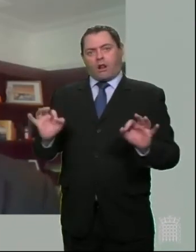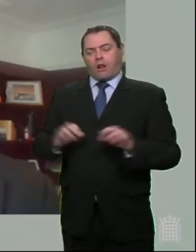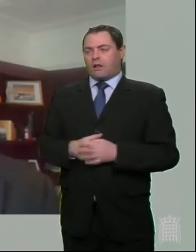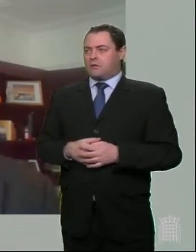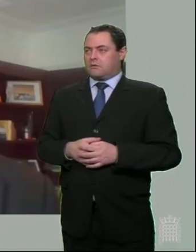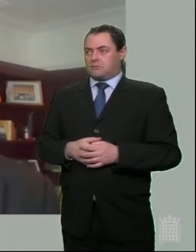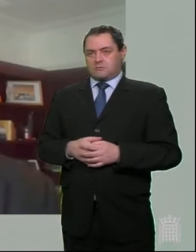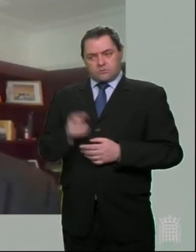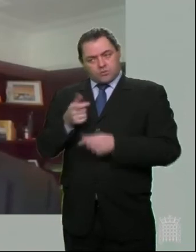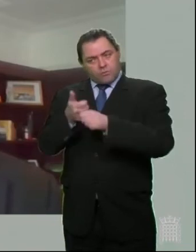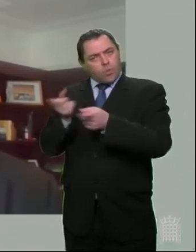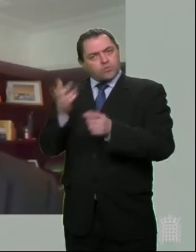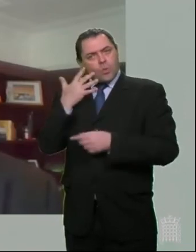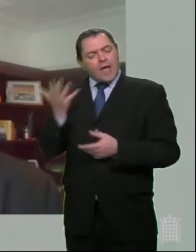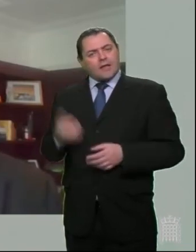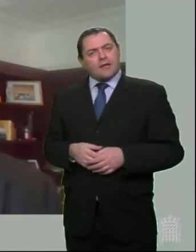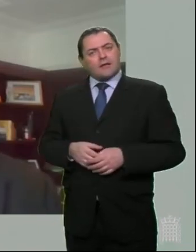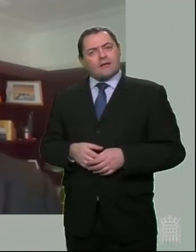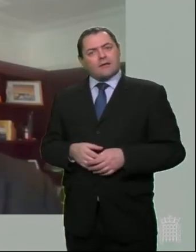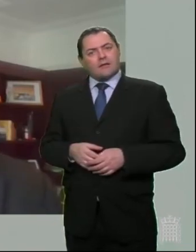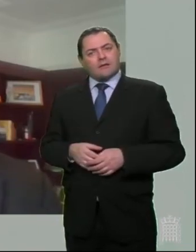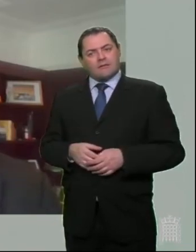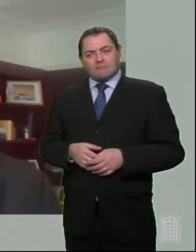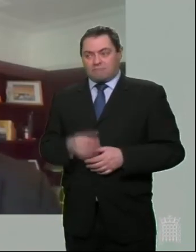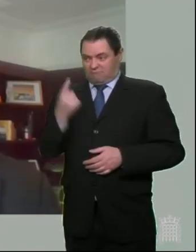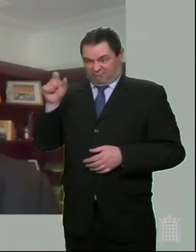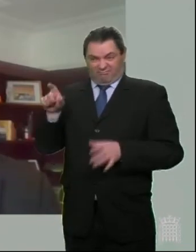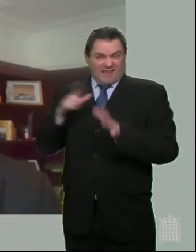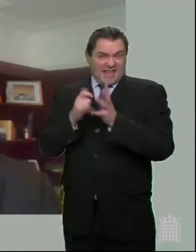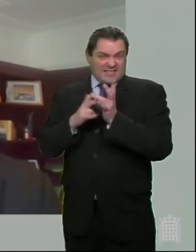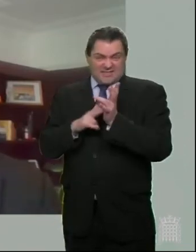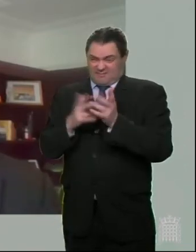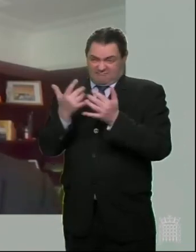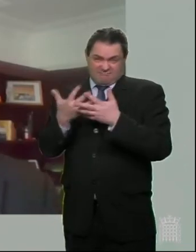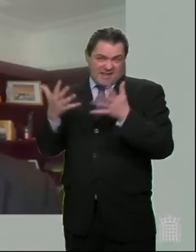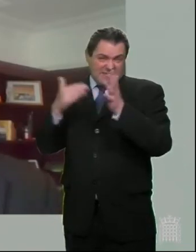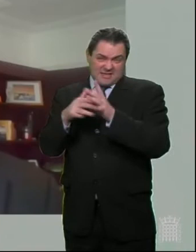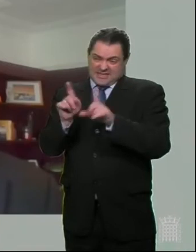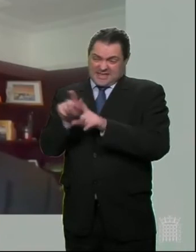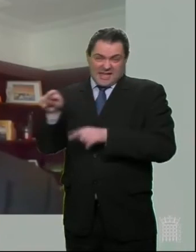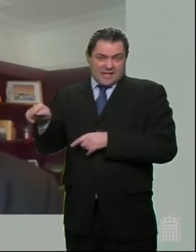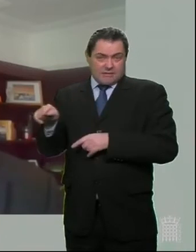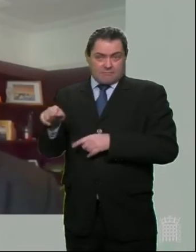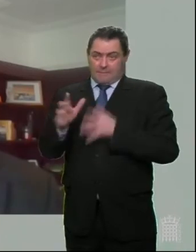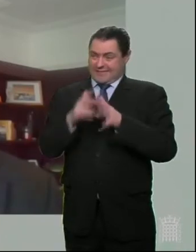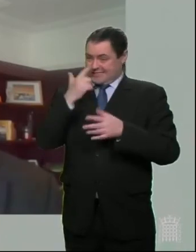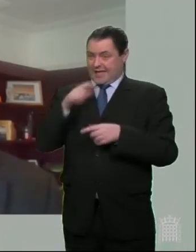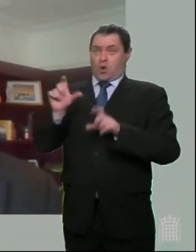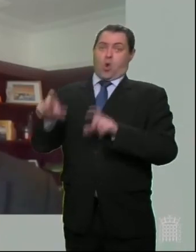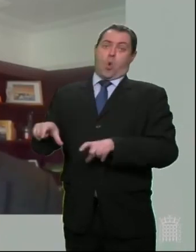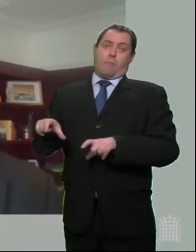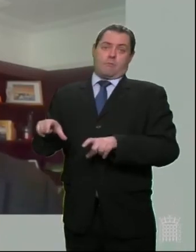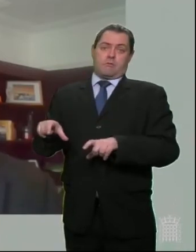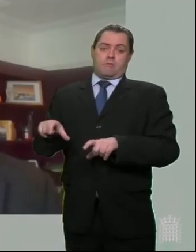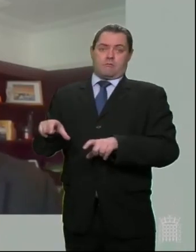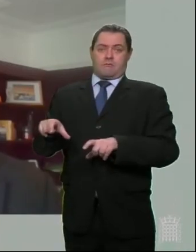been financially excluded so that Alison Powell and millions of people like her can afford to stay at home and